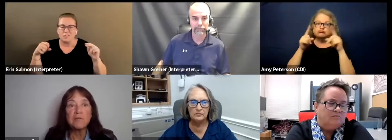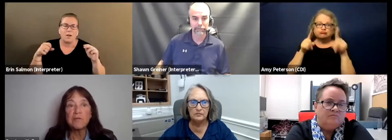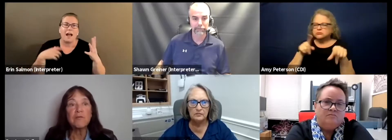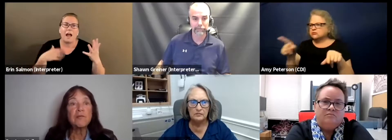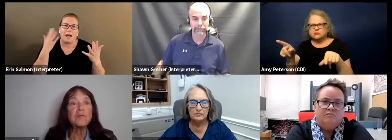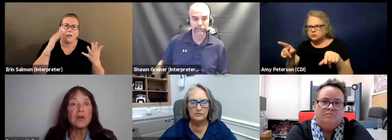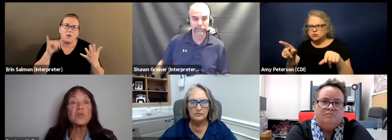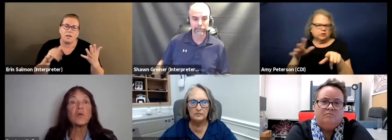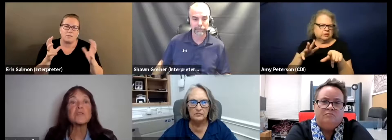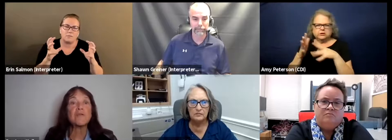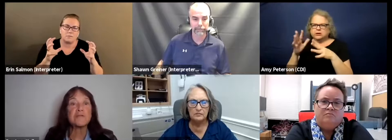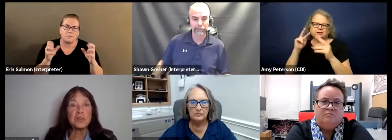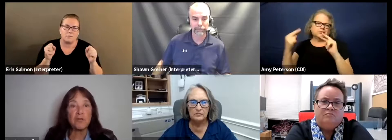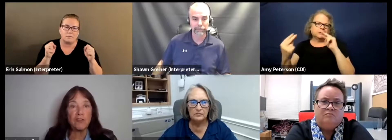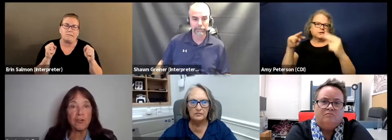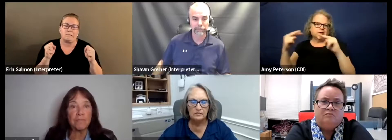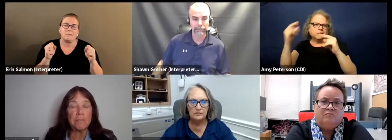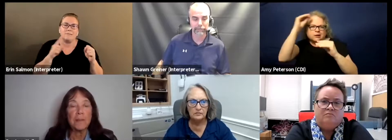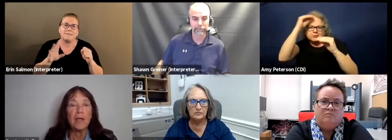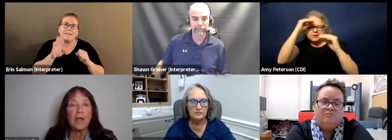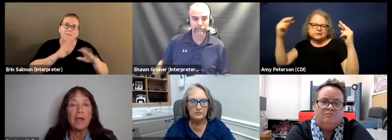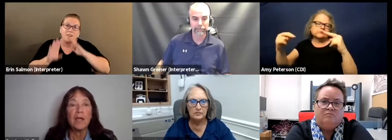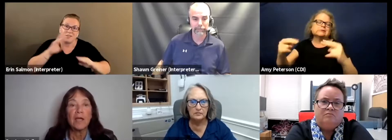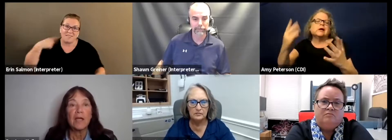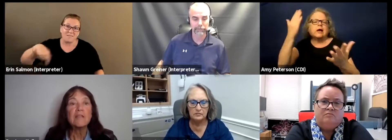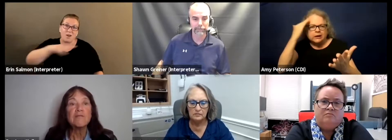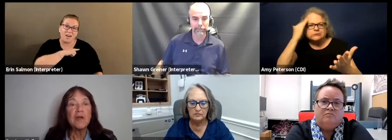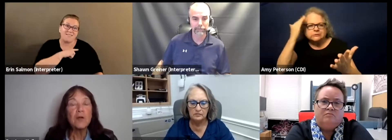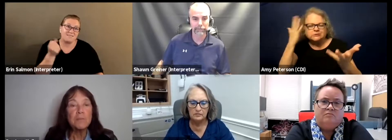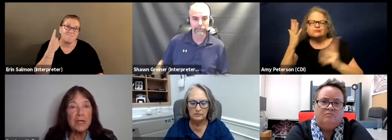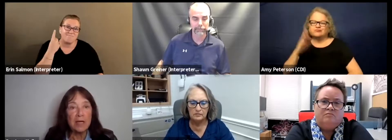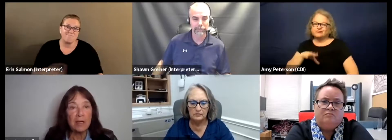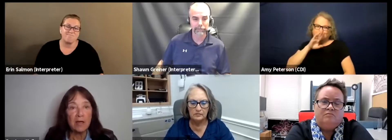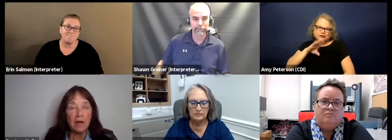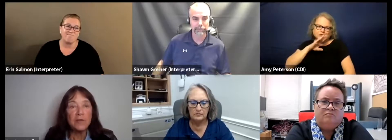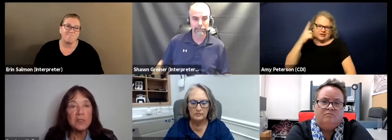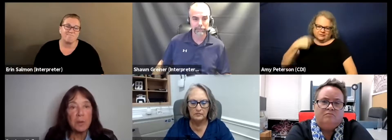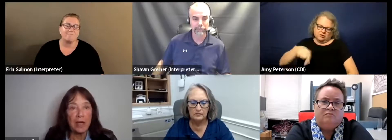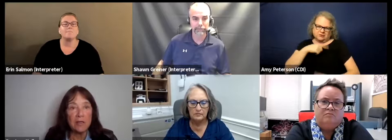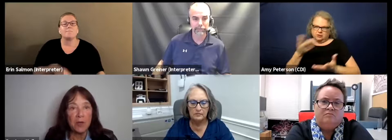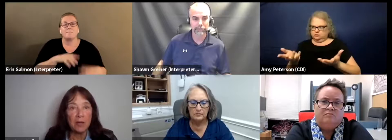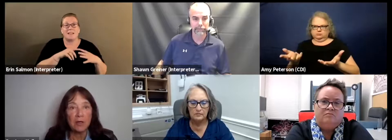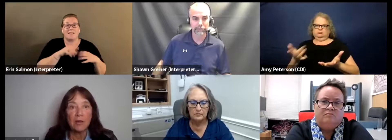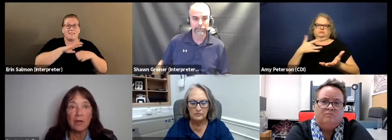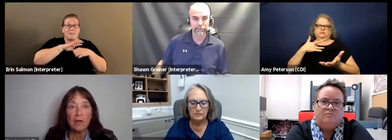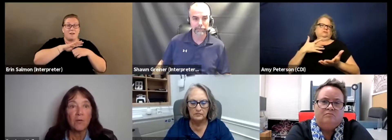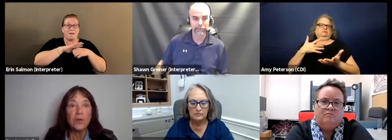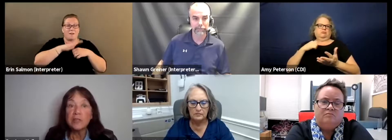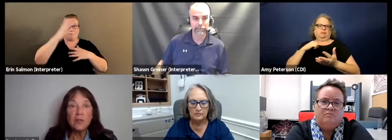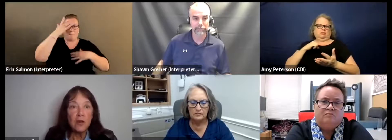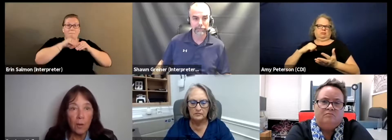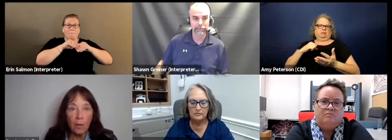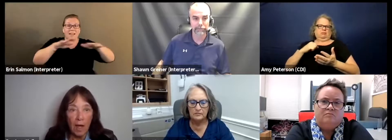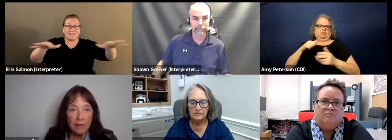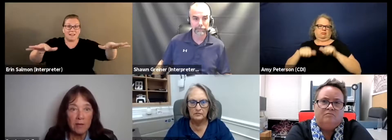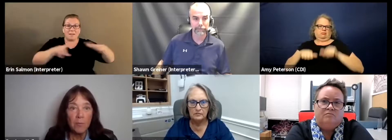been a source of frustration. In the very beginning of this pandemic, we